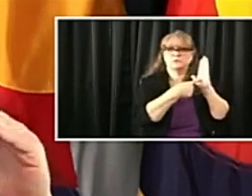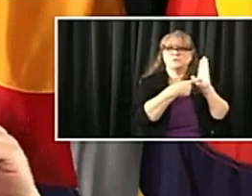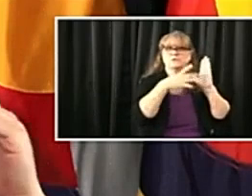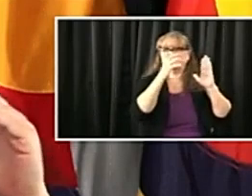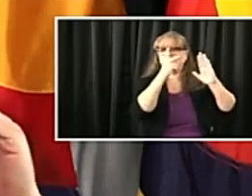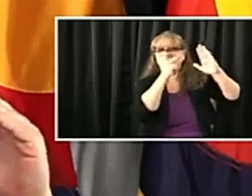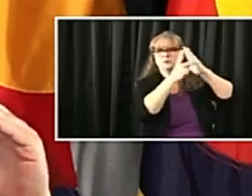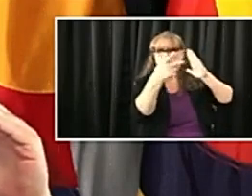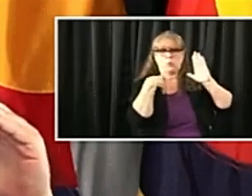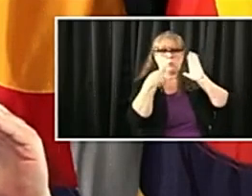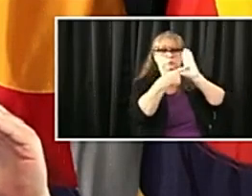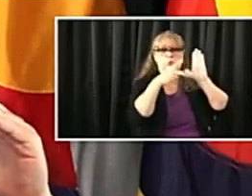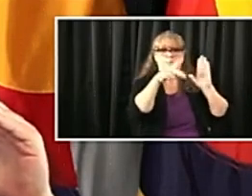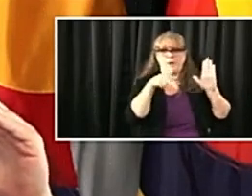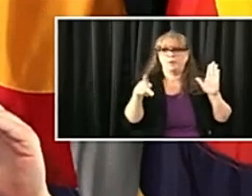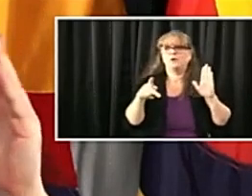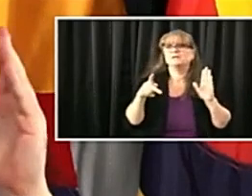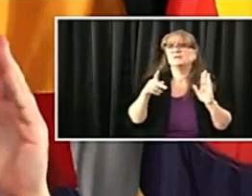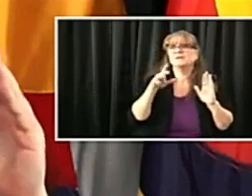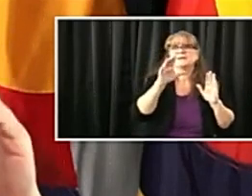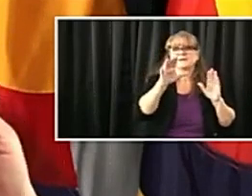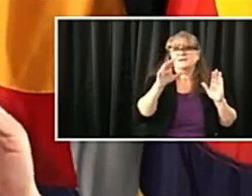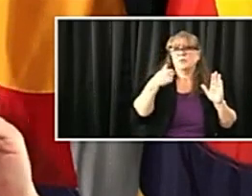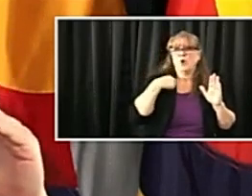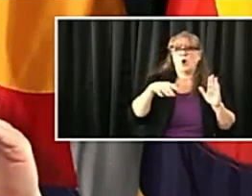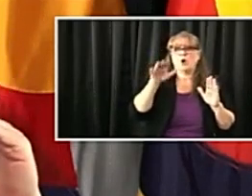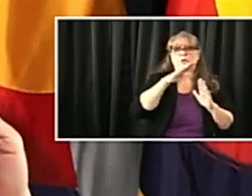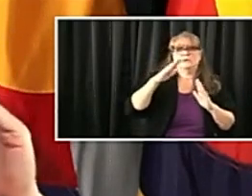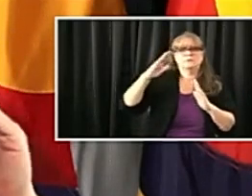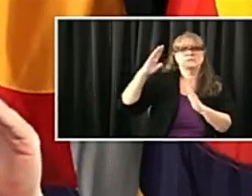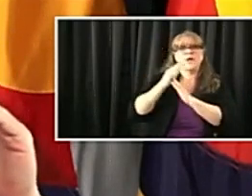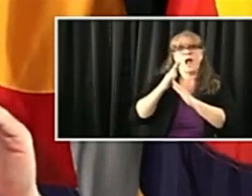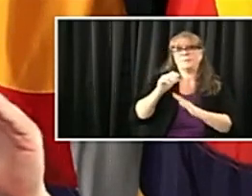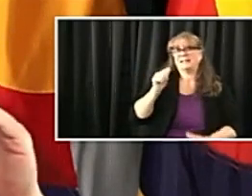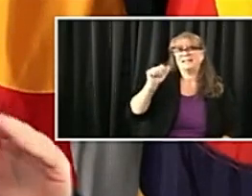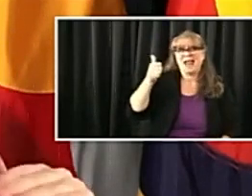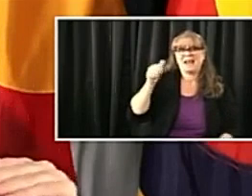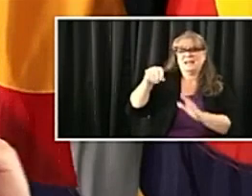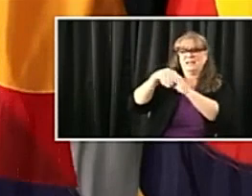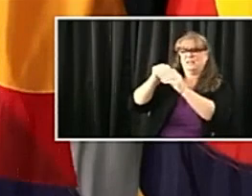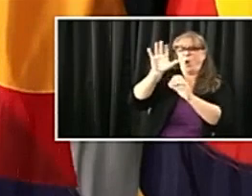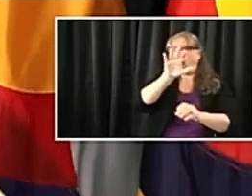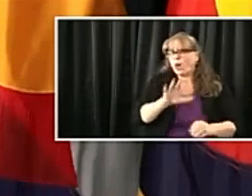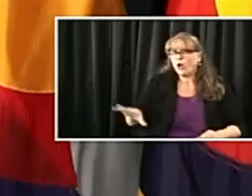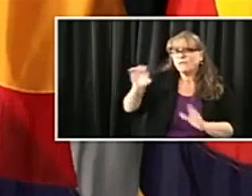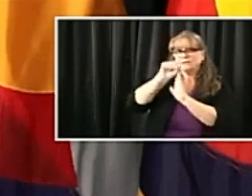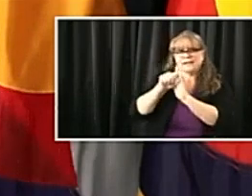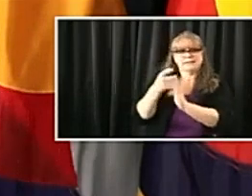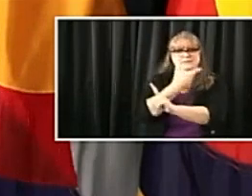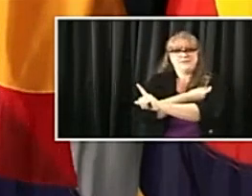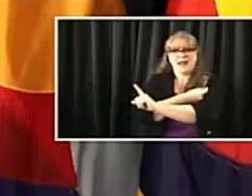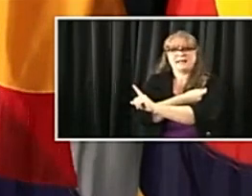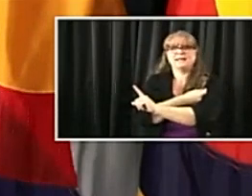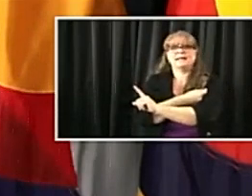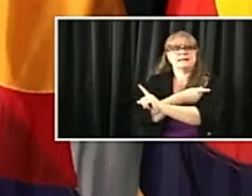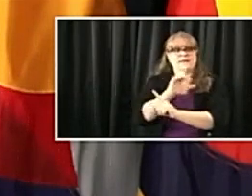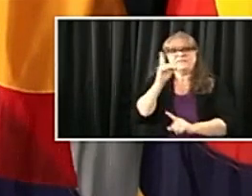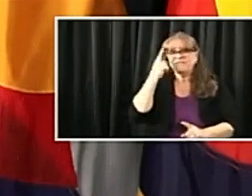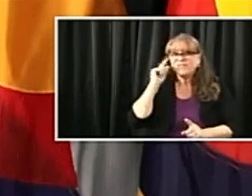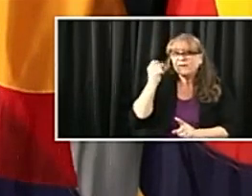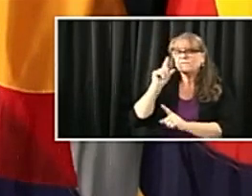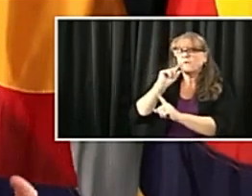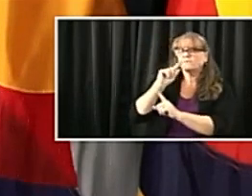people vaccinated. It's still only 7 or 8%, and that's only the first dose. Second dose is less because there's a month lag, 2-3%